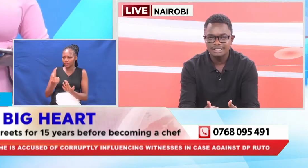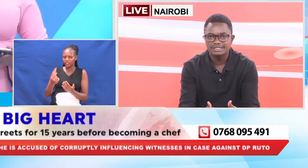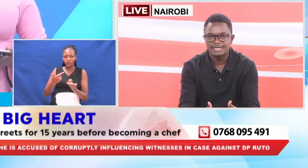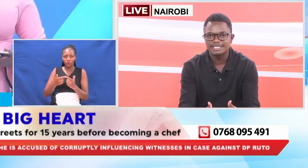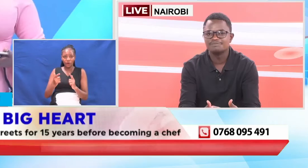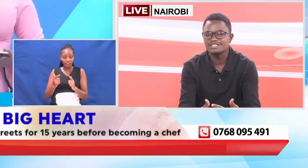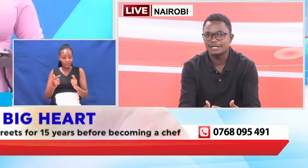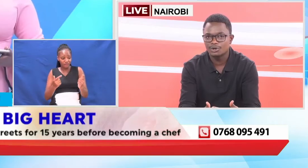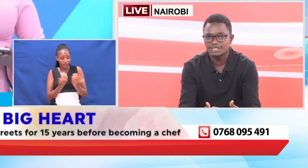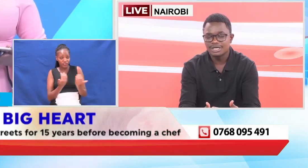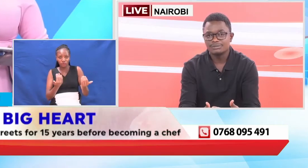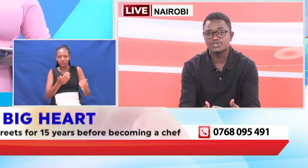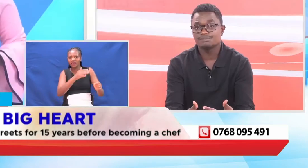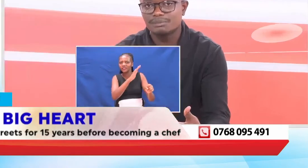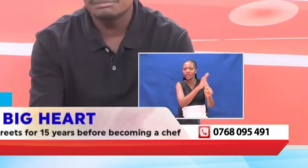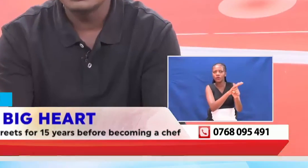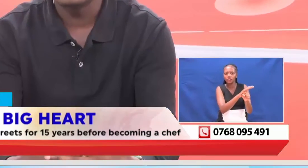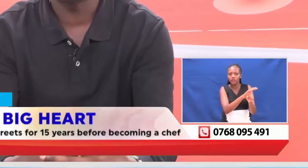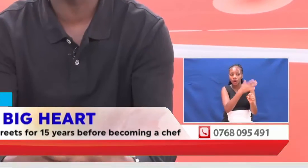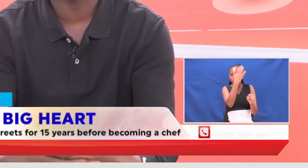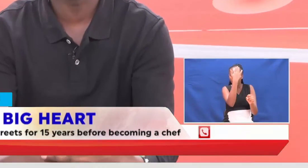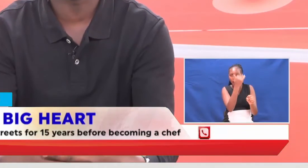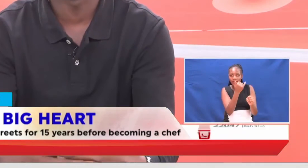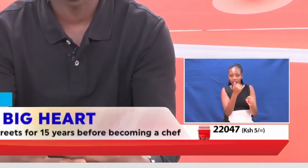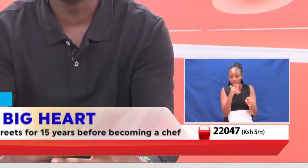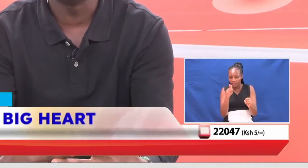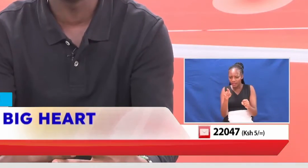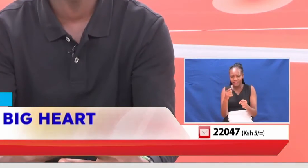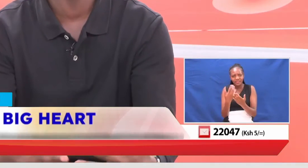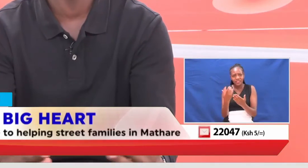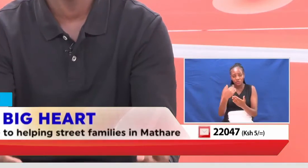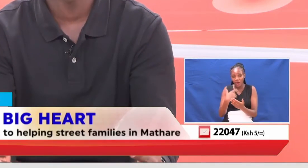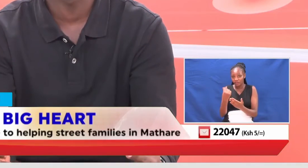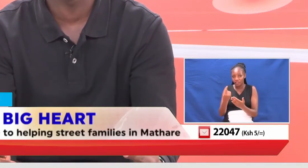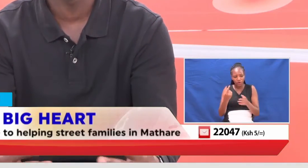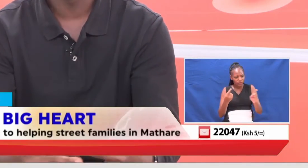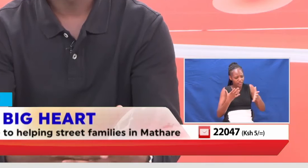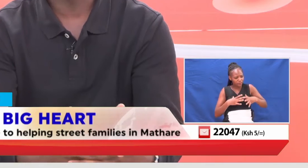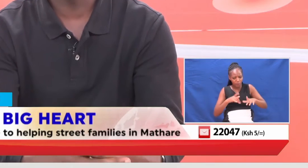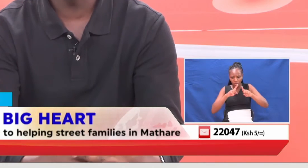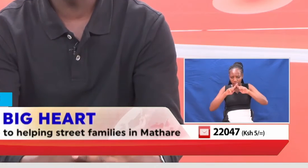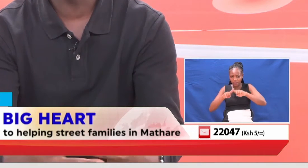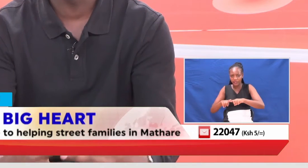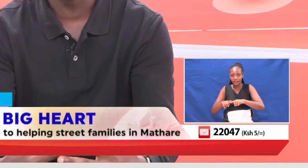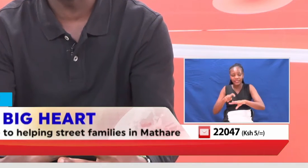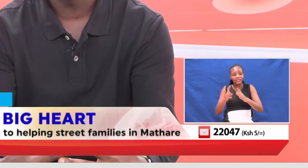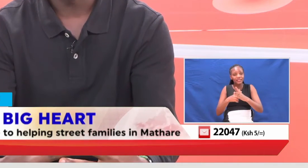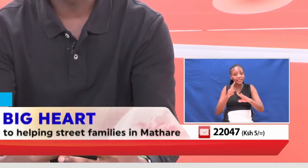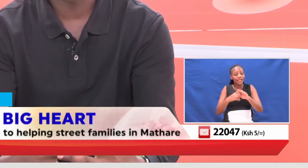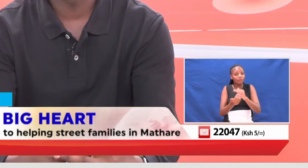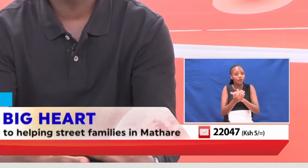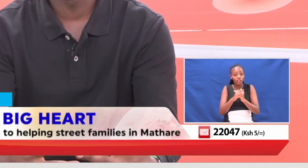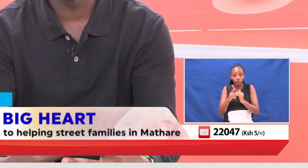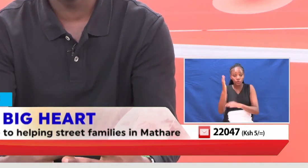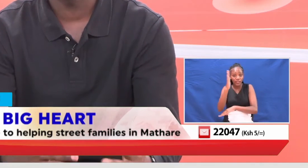street children, it means a lot. Because probably that cup of porridge is what they depend on from morning to evening. And